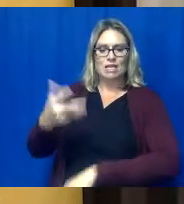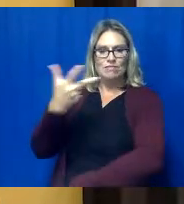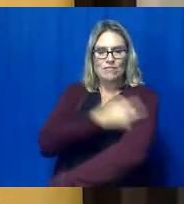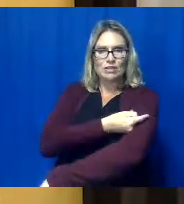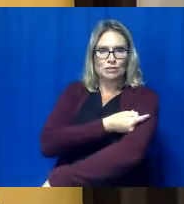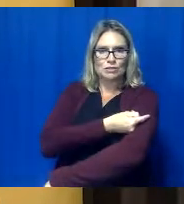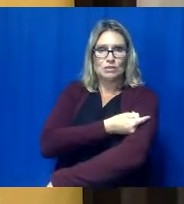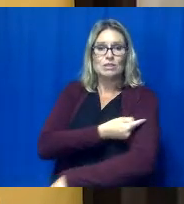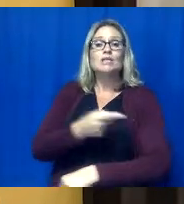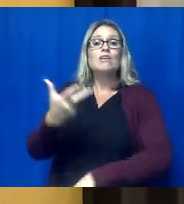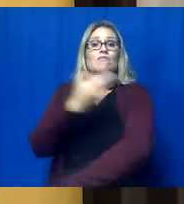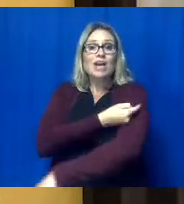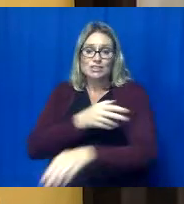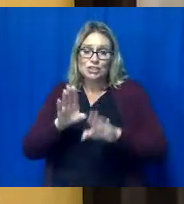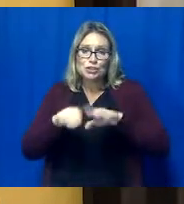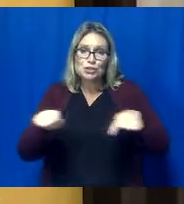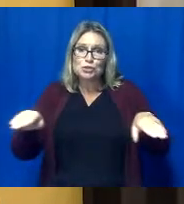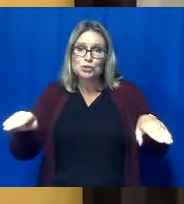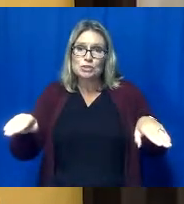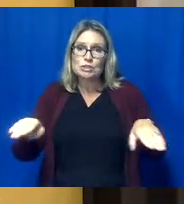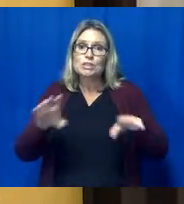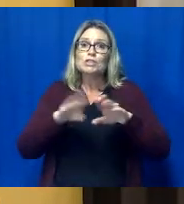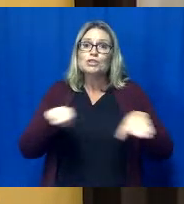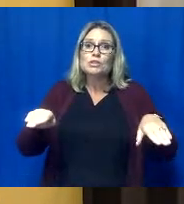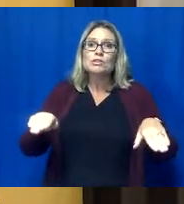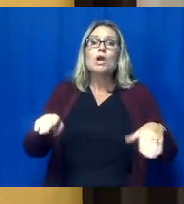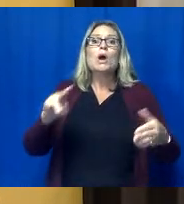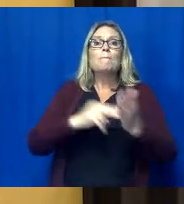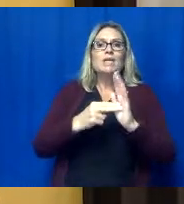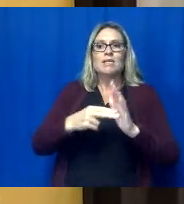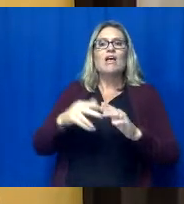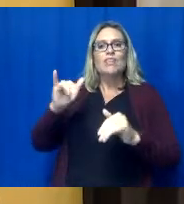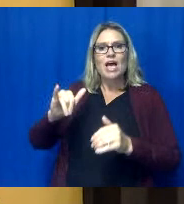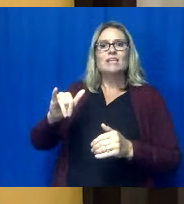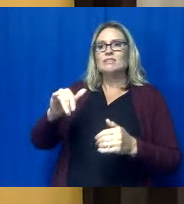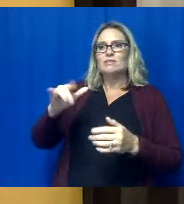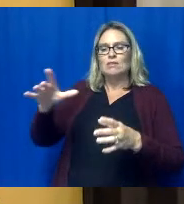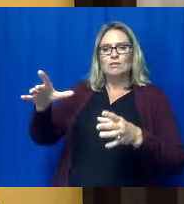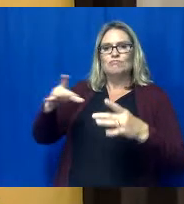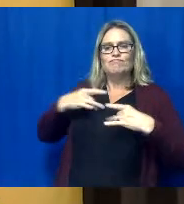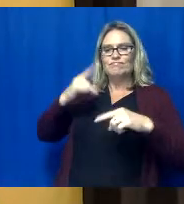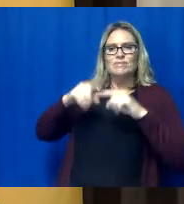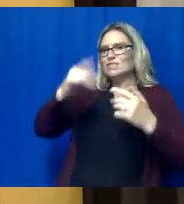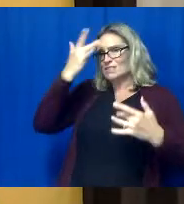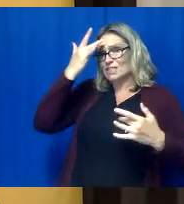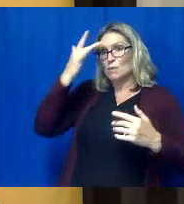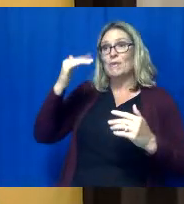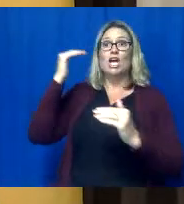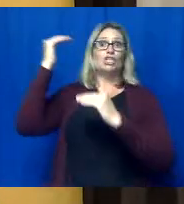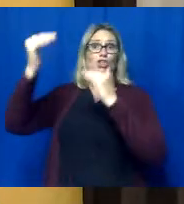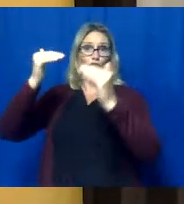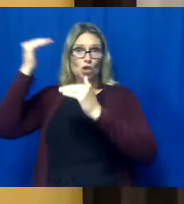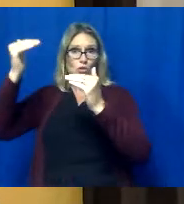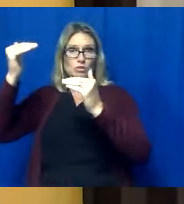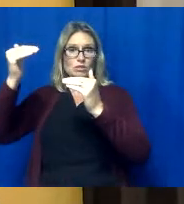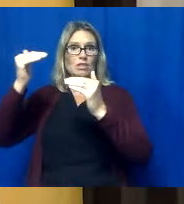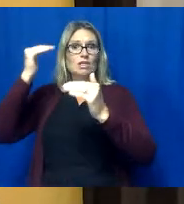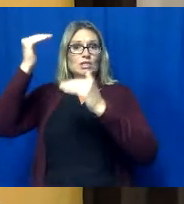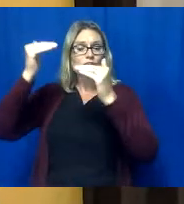children is usually designed to prevent getting an infection. But vaccination in adults usually doesn't prevent